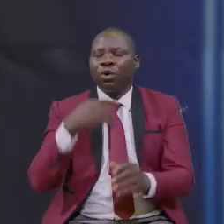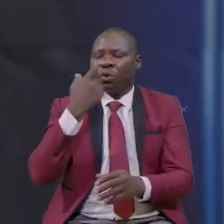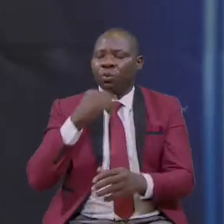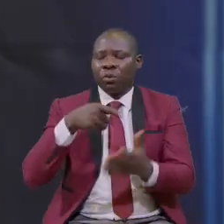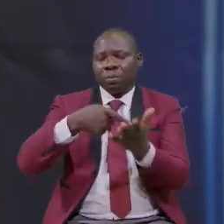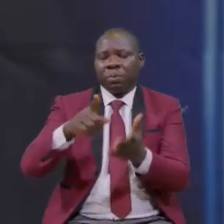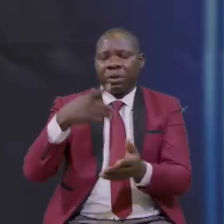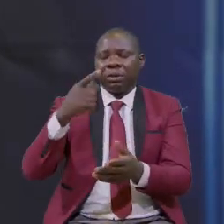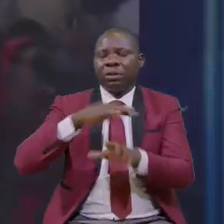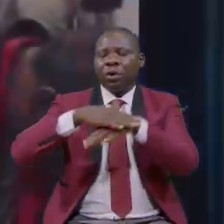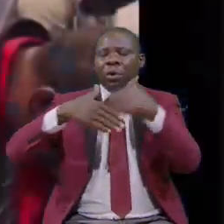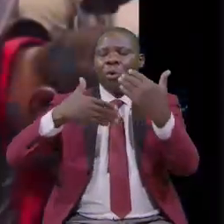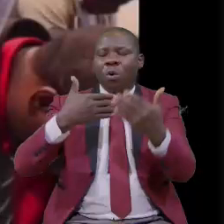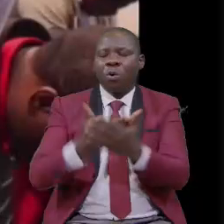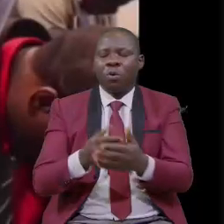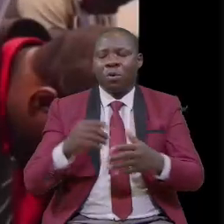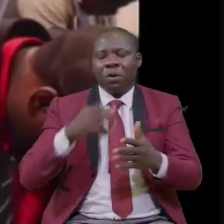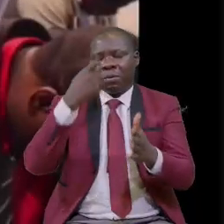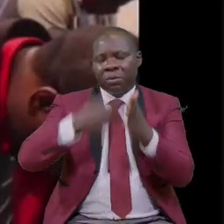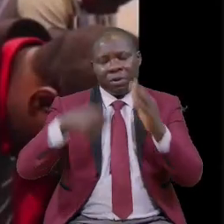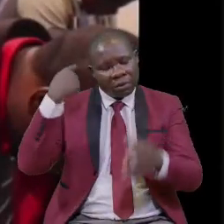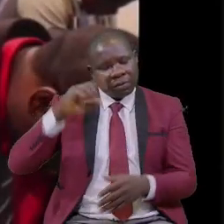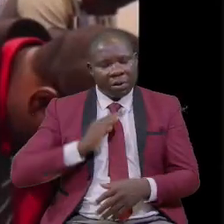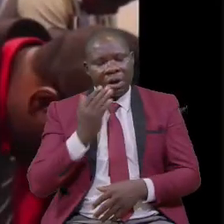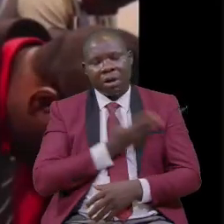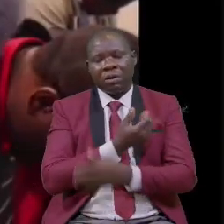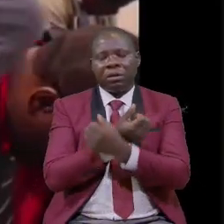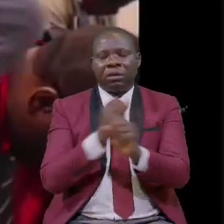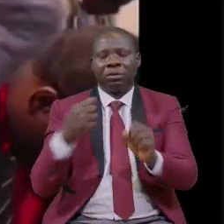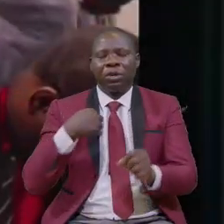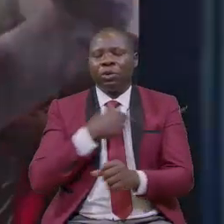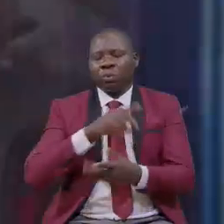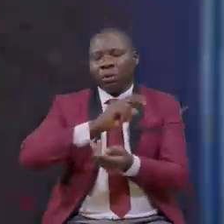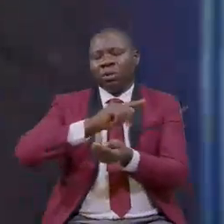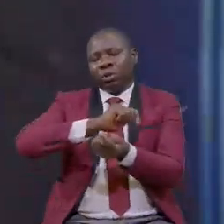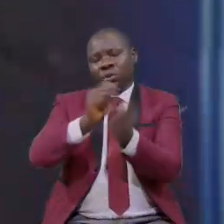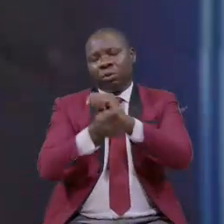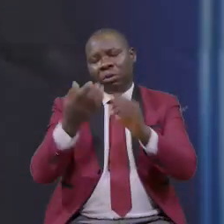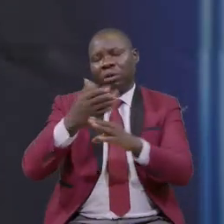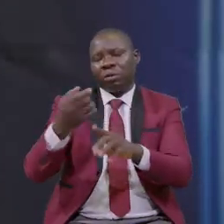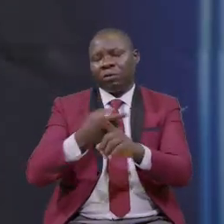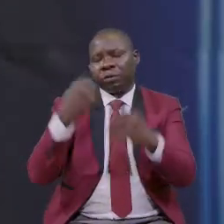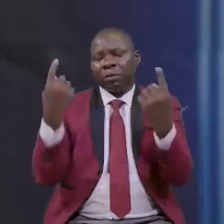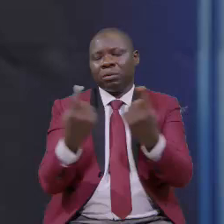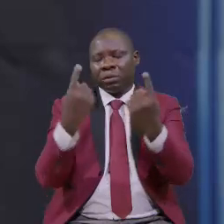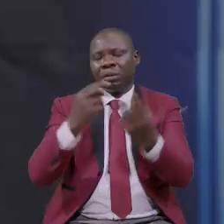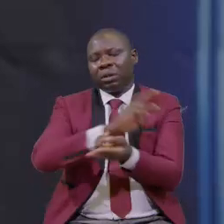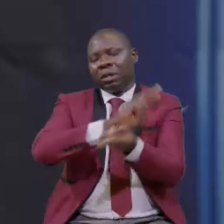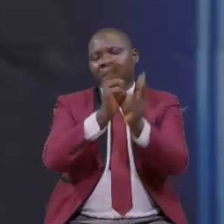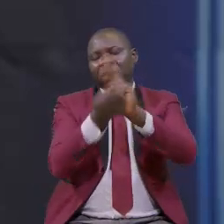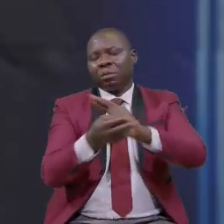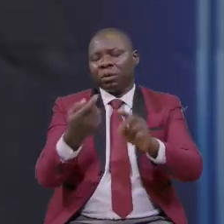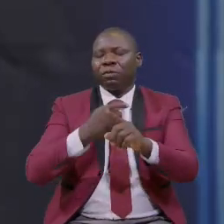the whole price for our salvation. We turn away from sin. We repent of all